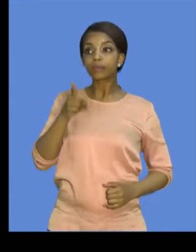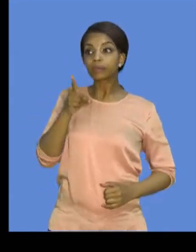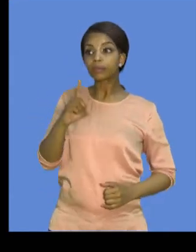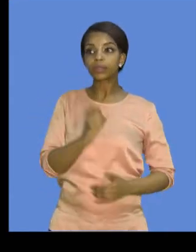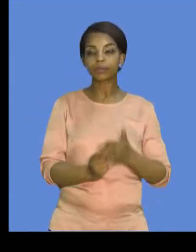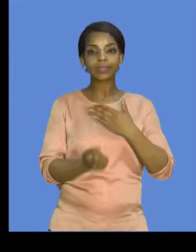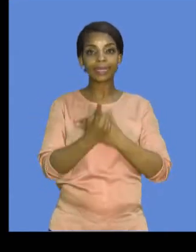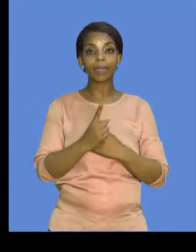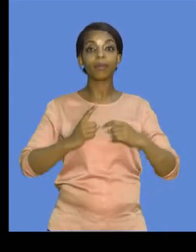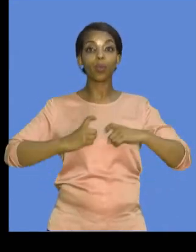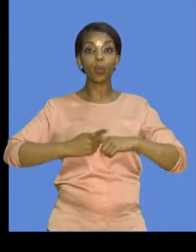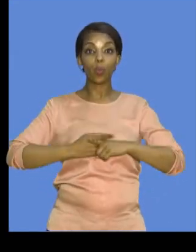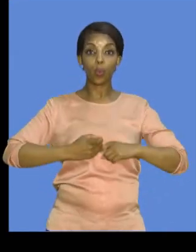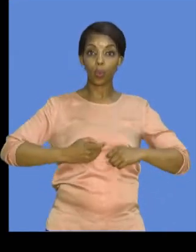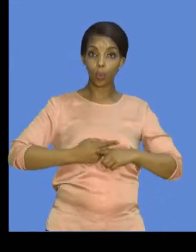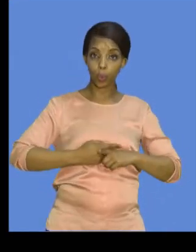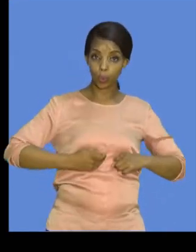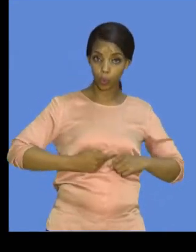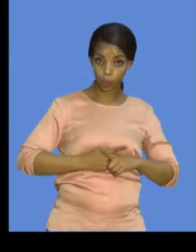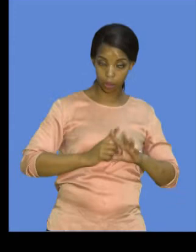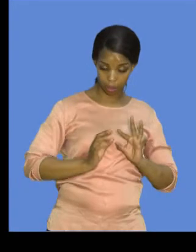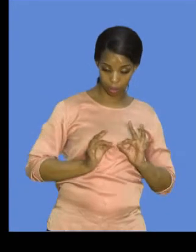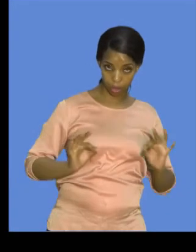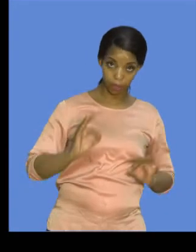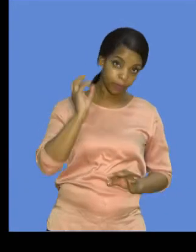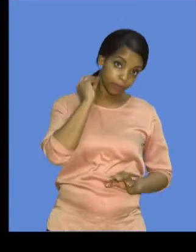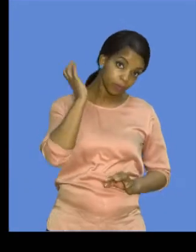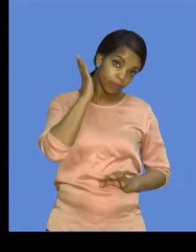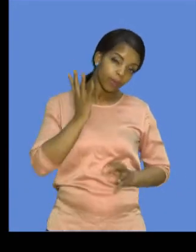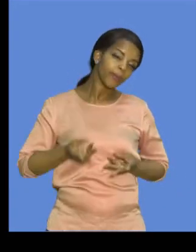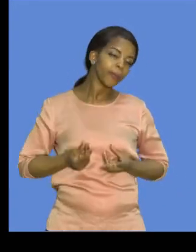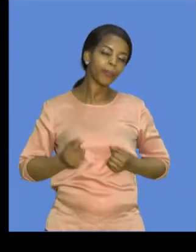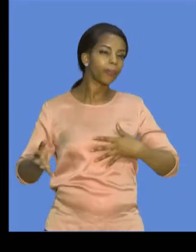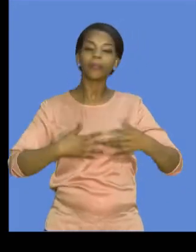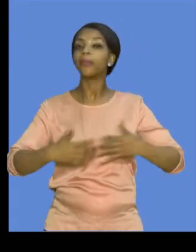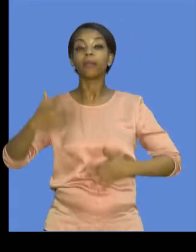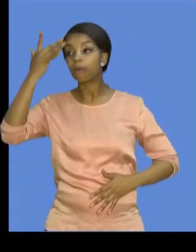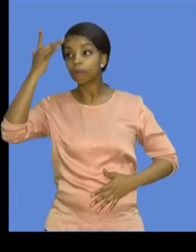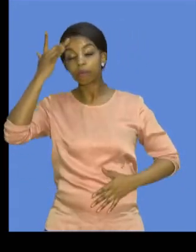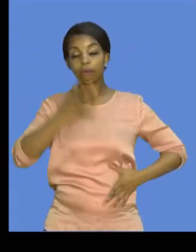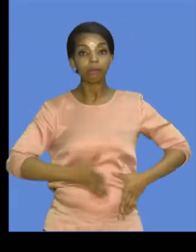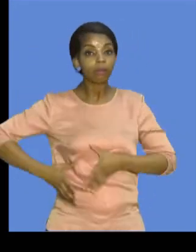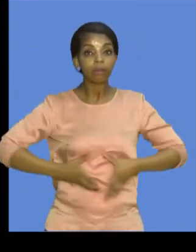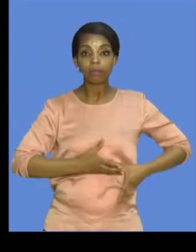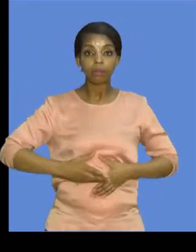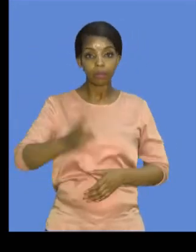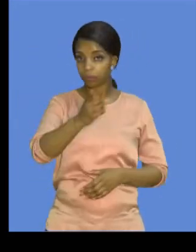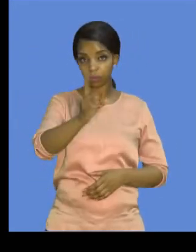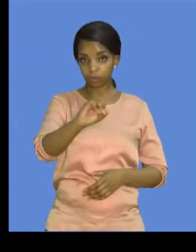woolen jersey. Take note of the material. A balloon is rubber, okay? This is